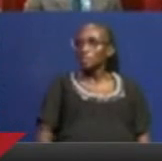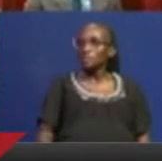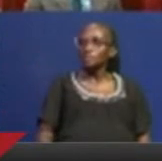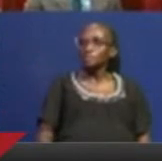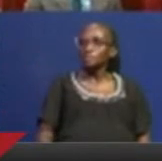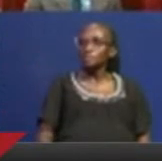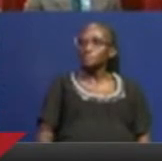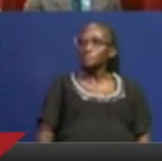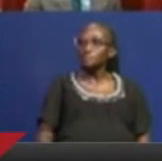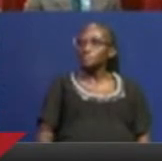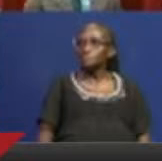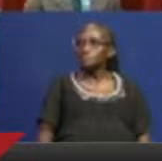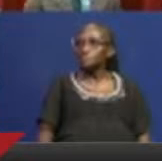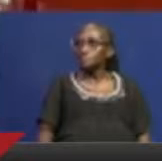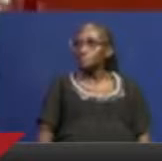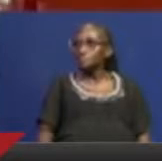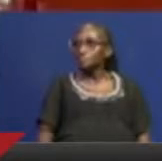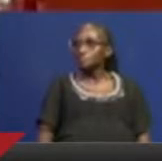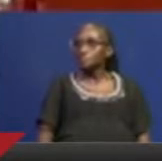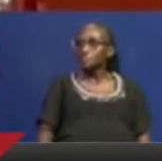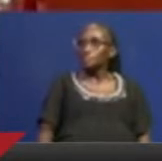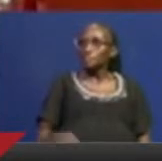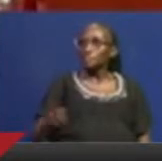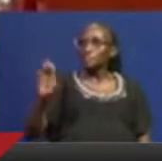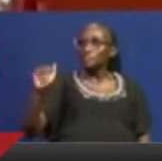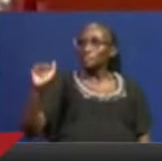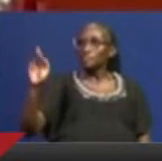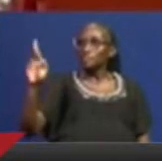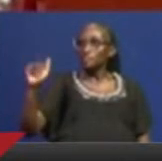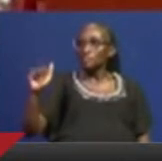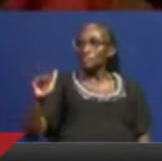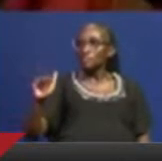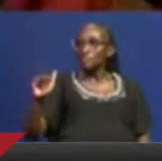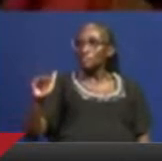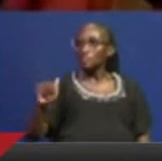Kabondo Kasipul Ivo Bara.